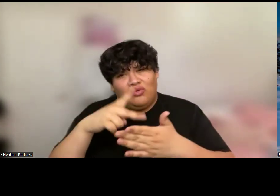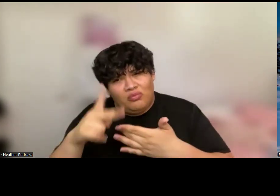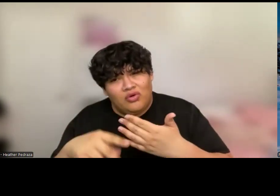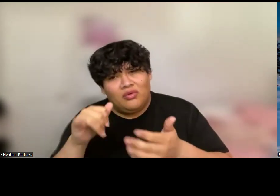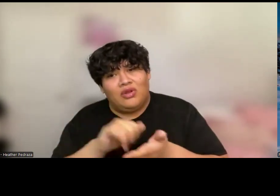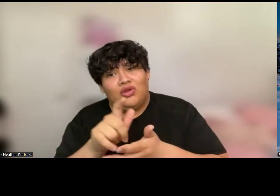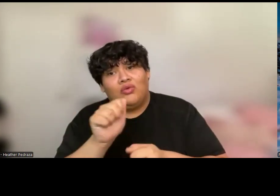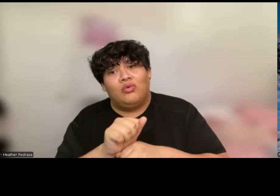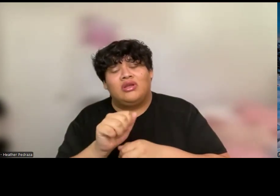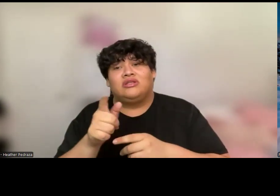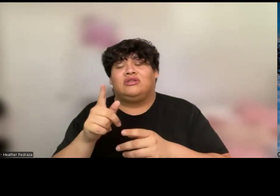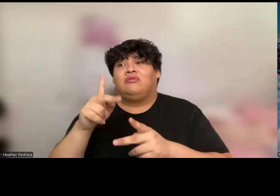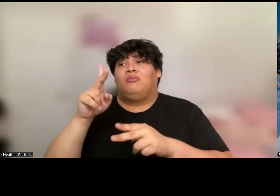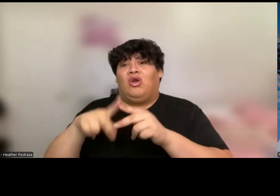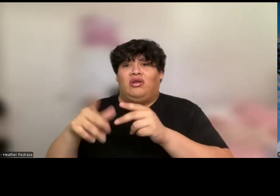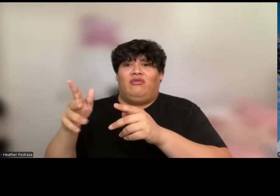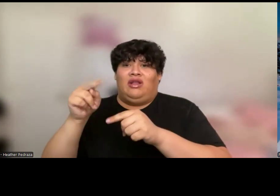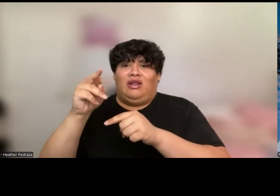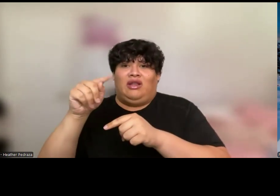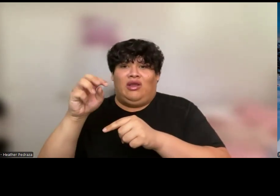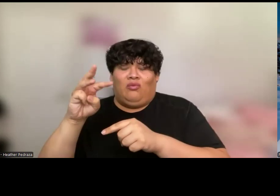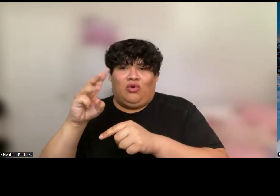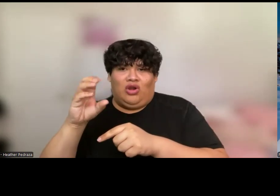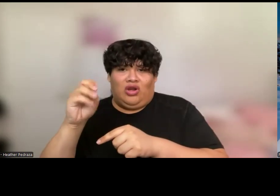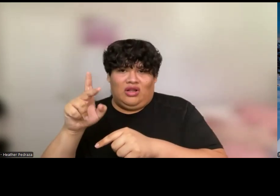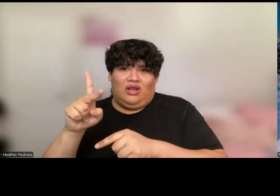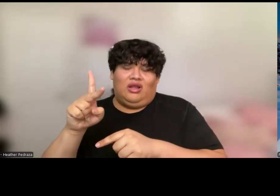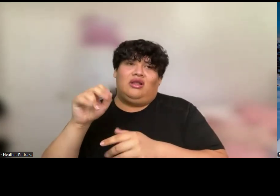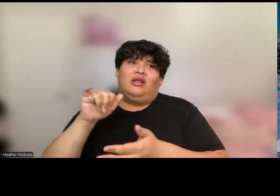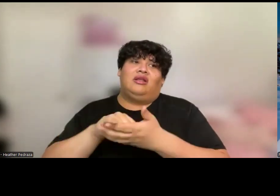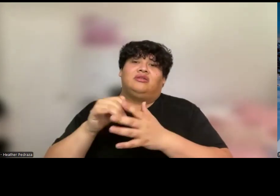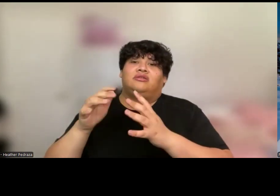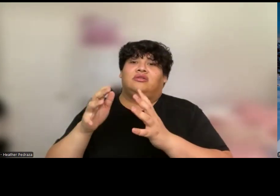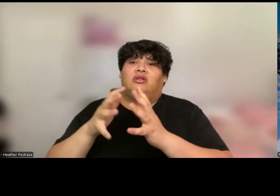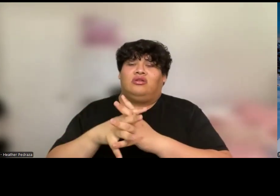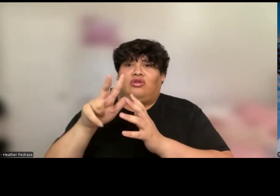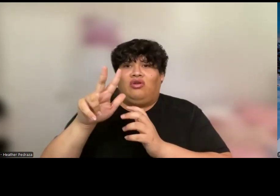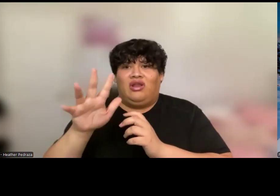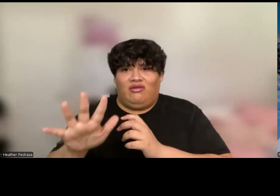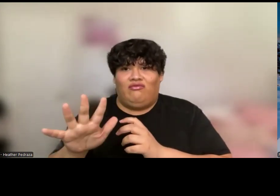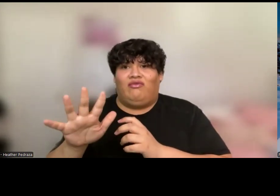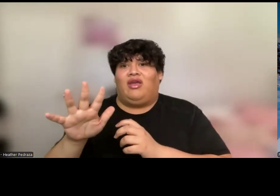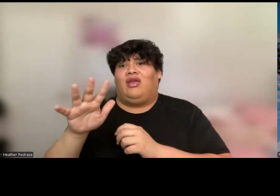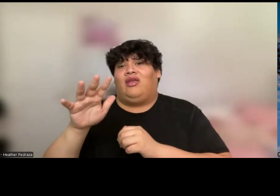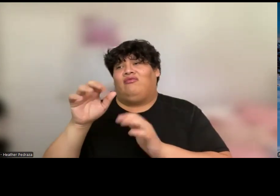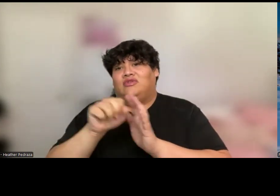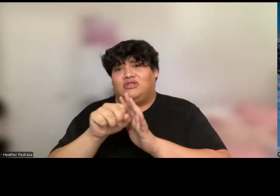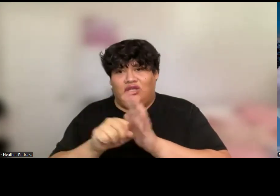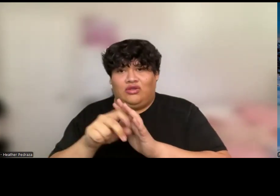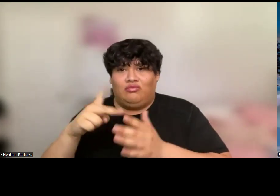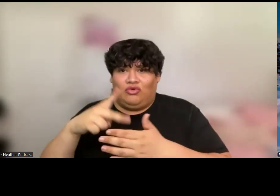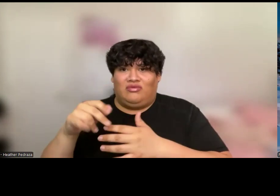is actually part of a network of 35 local ombudsman programs throughout the state. And